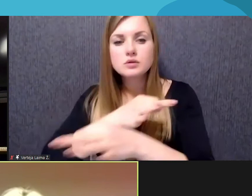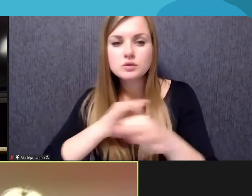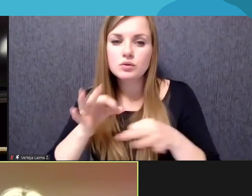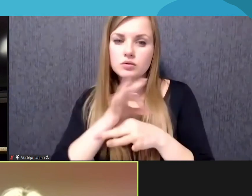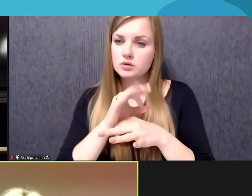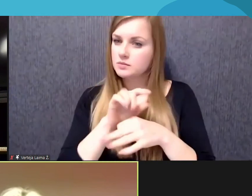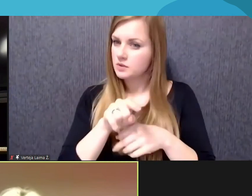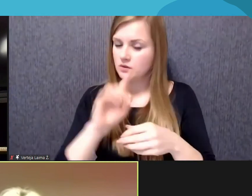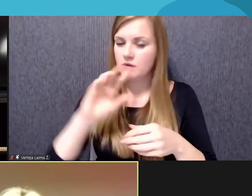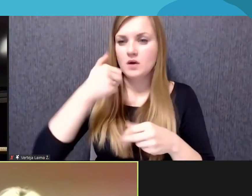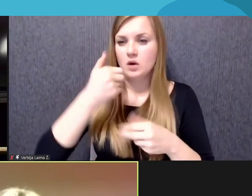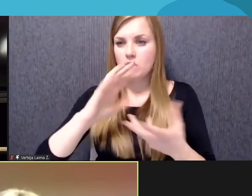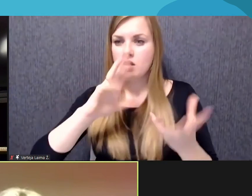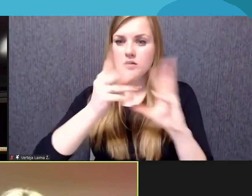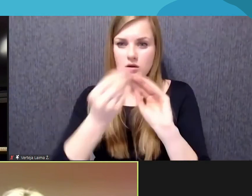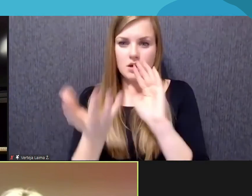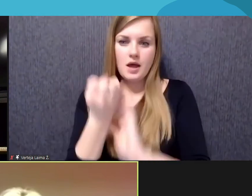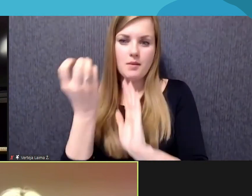that education